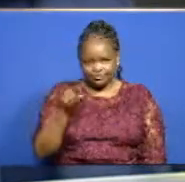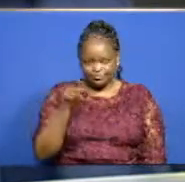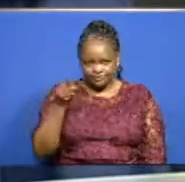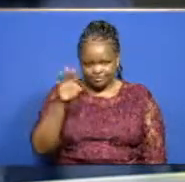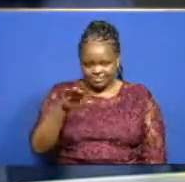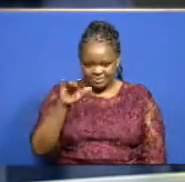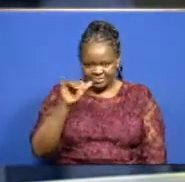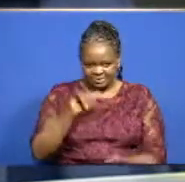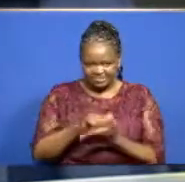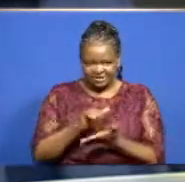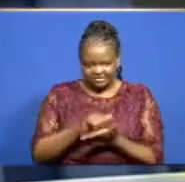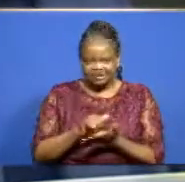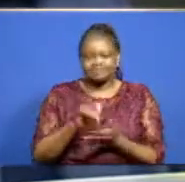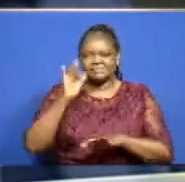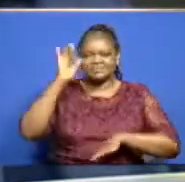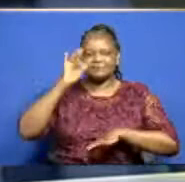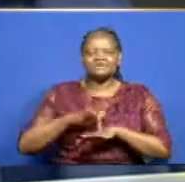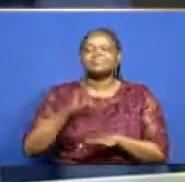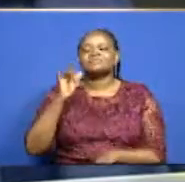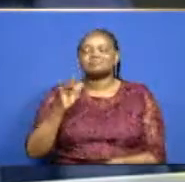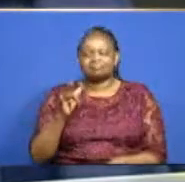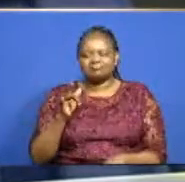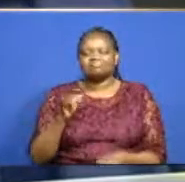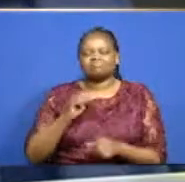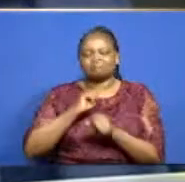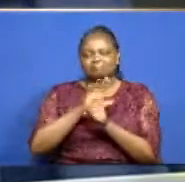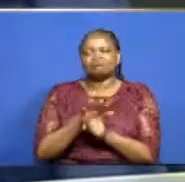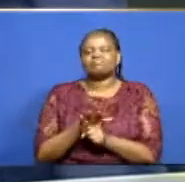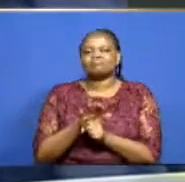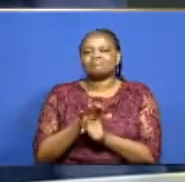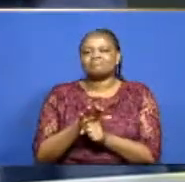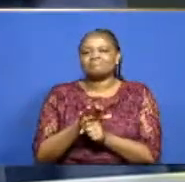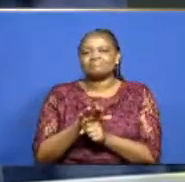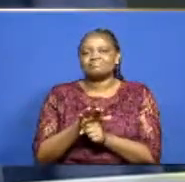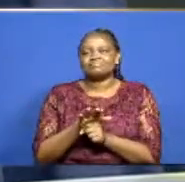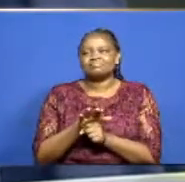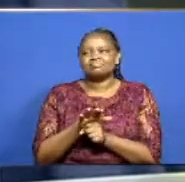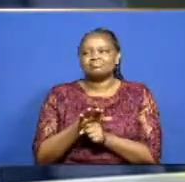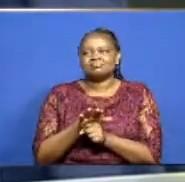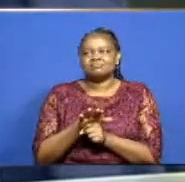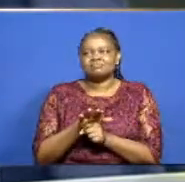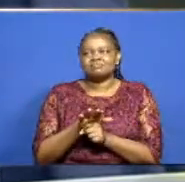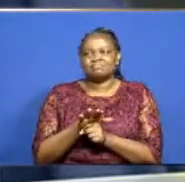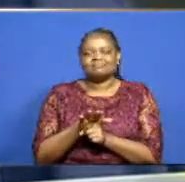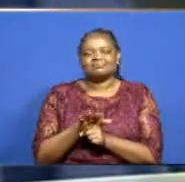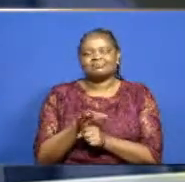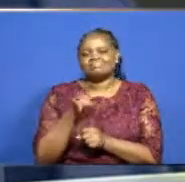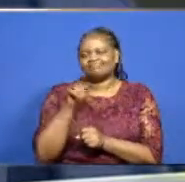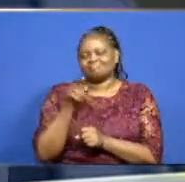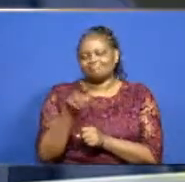have been paralyzed by the outbreak of coronavirus that since has claimed